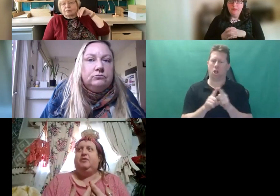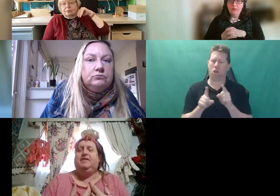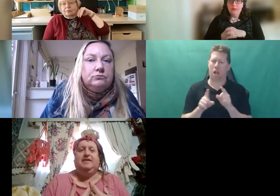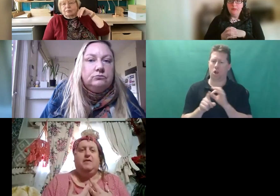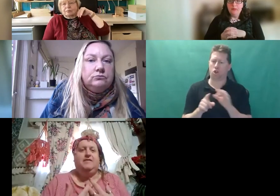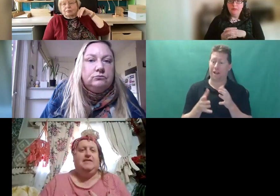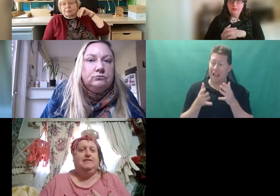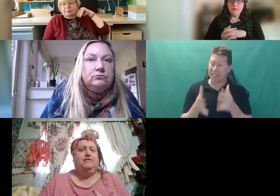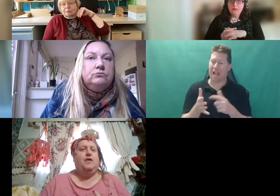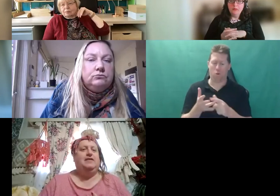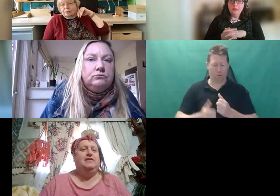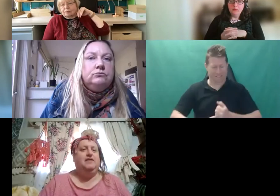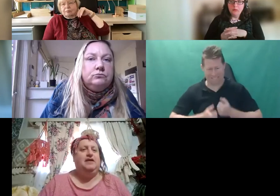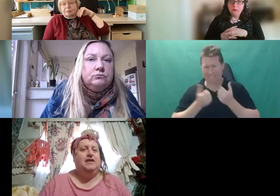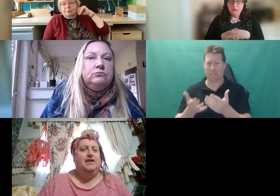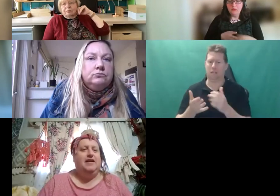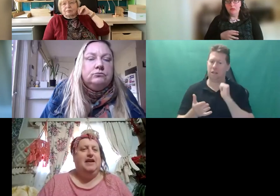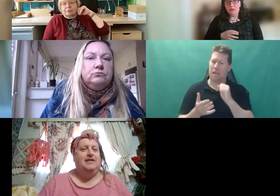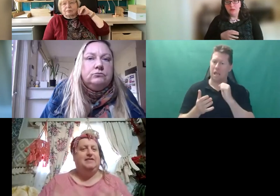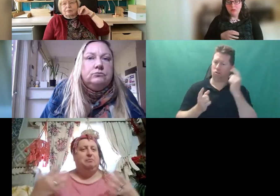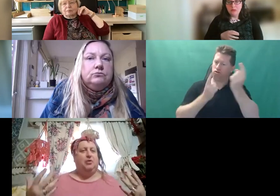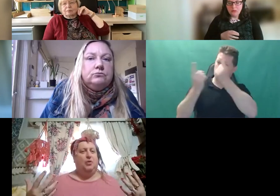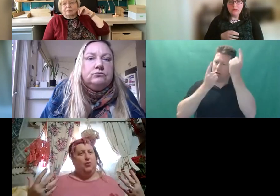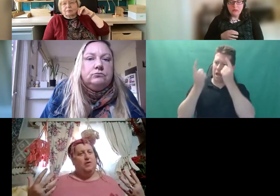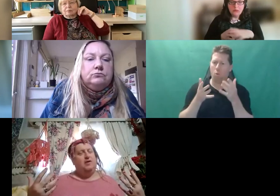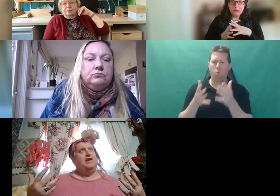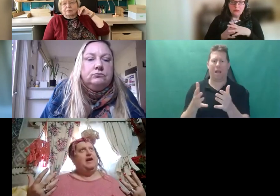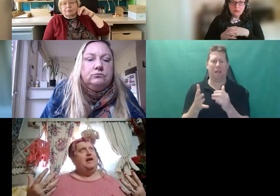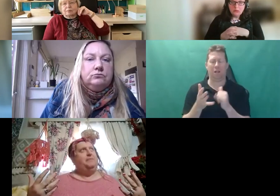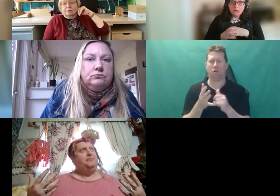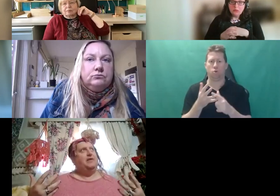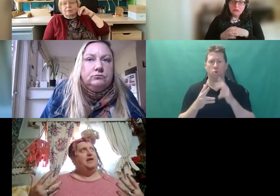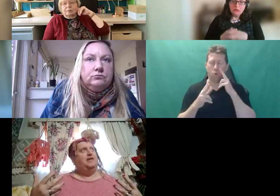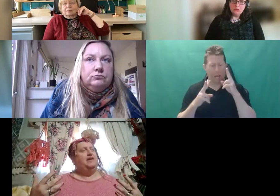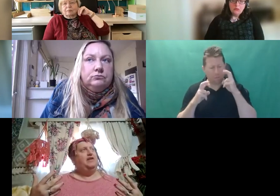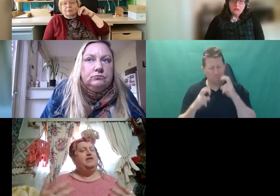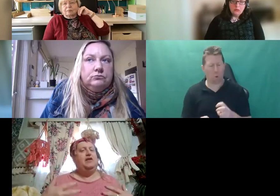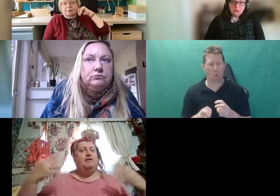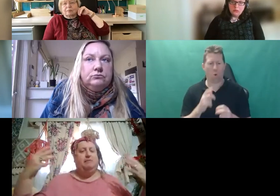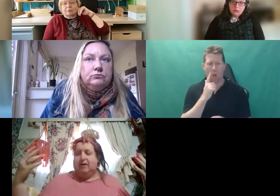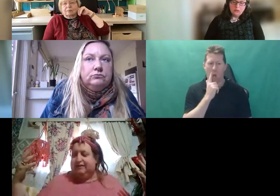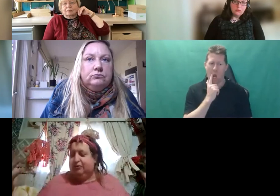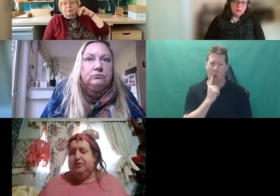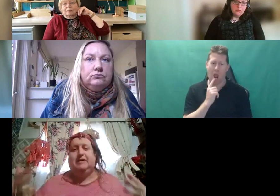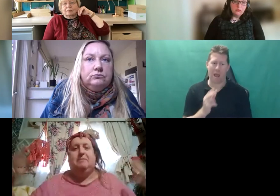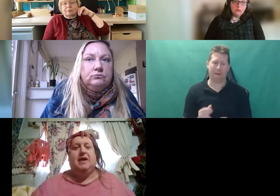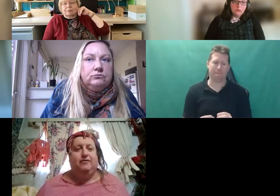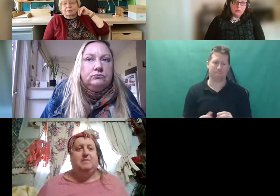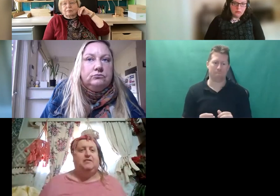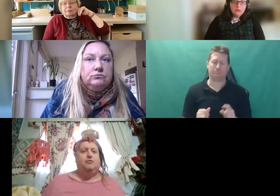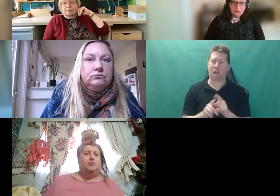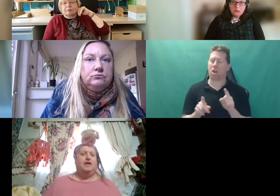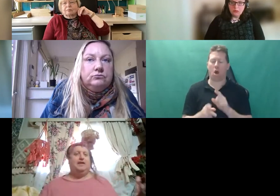to express their own sense of creativity and explore, um, like a student in a